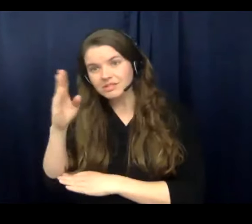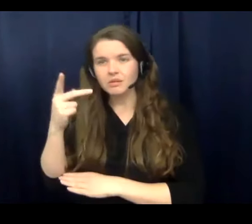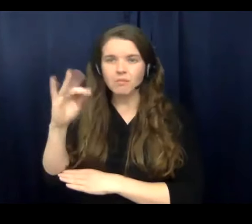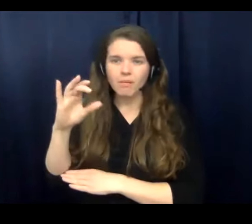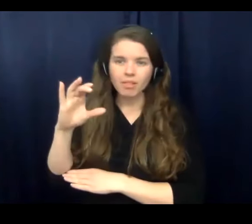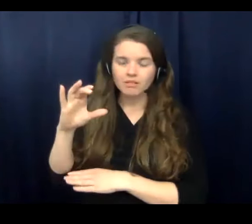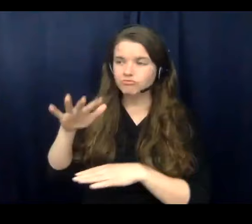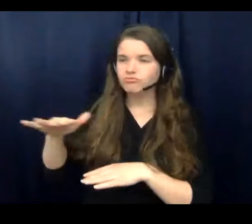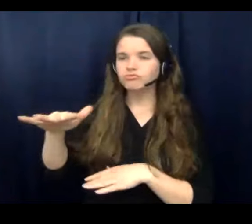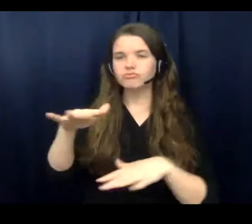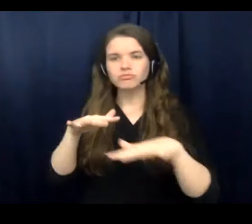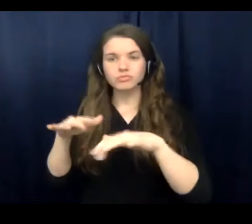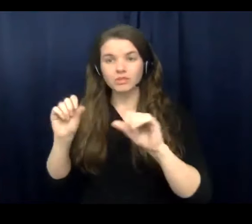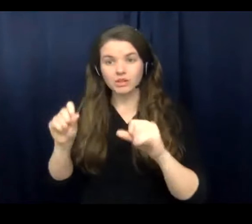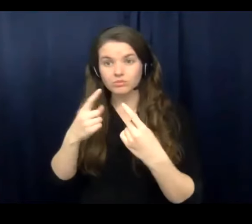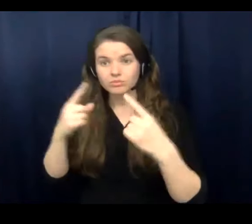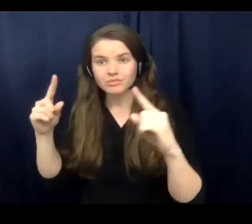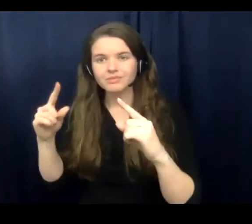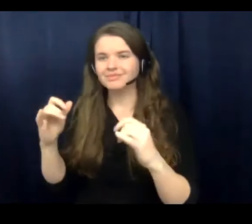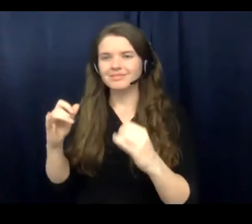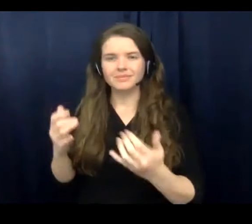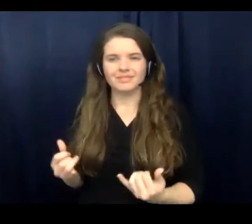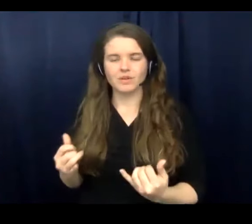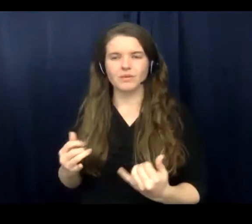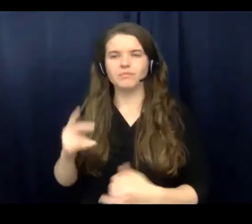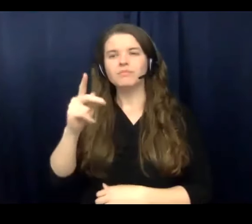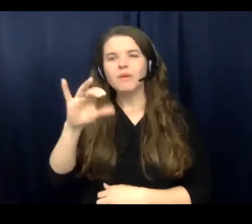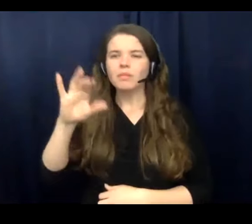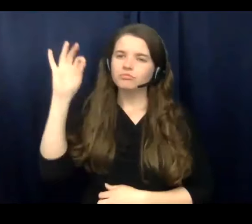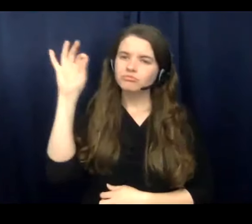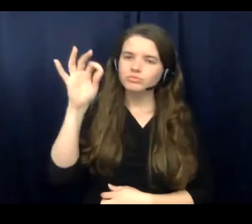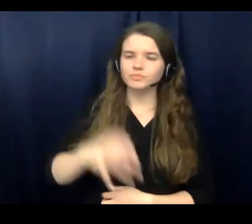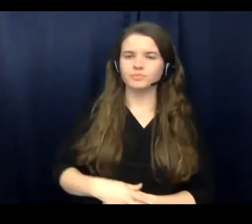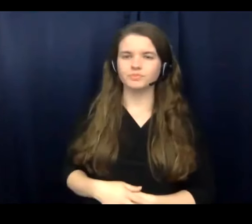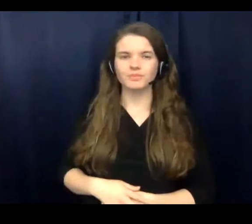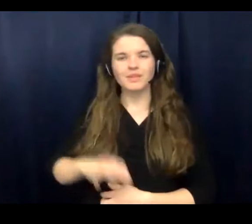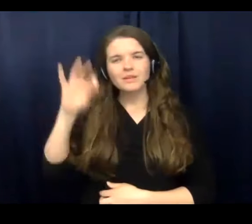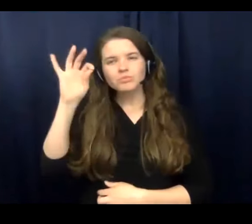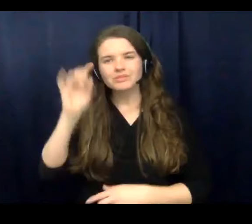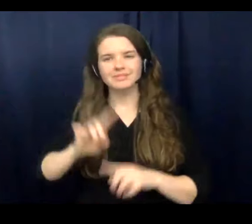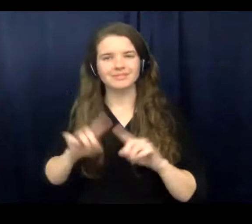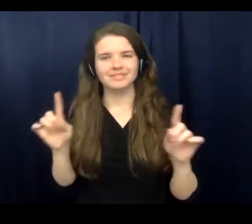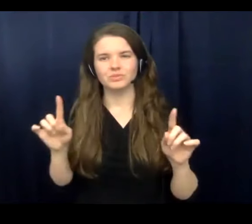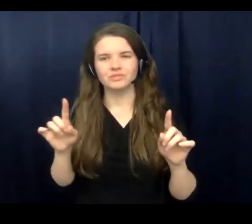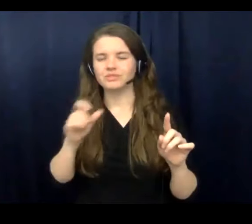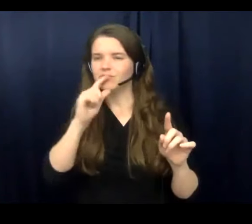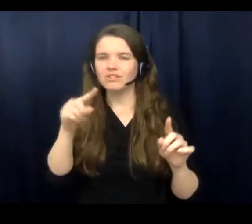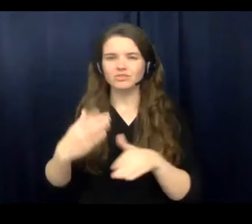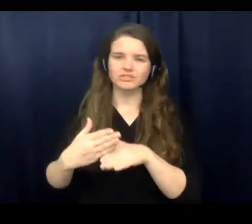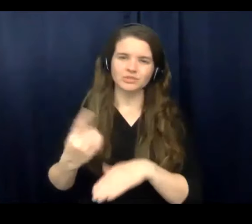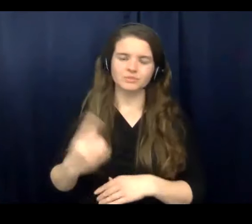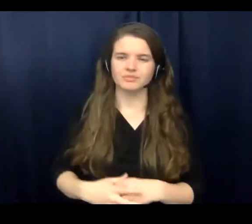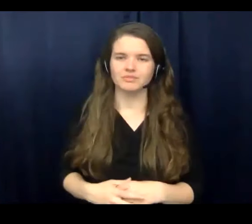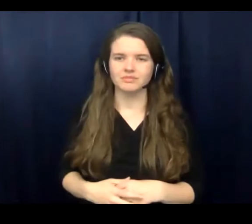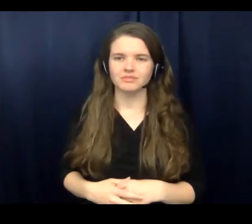there they could proclaim, much like we do today, the public preaching of the gospel. But you see, preaching is different than just sharing something. And if you're sharing, because you're